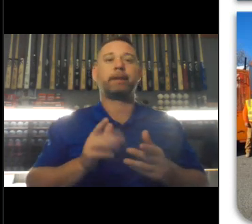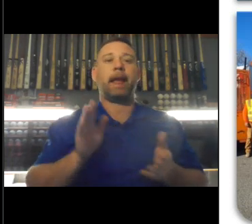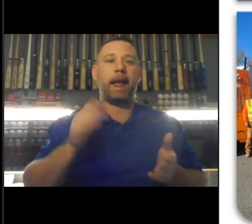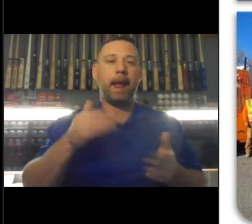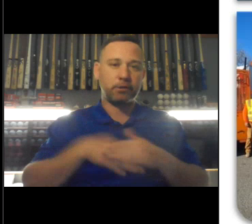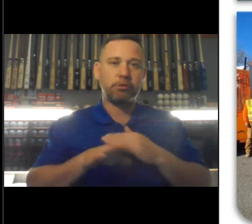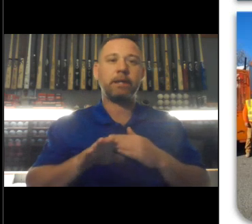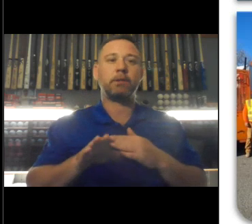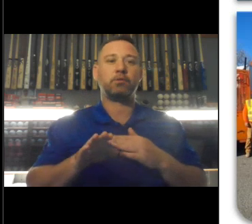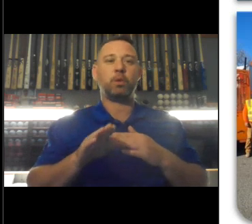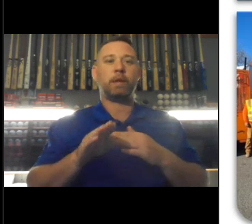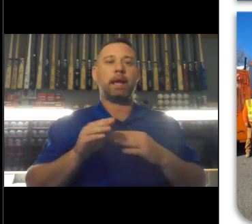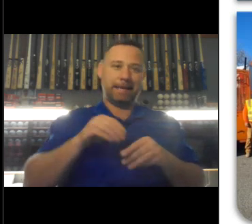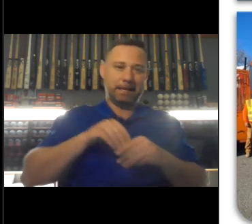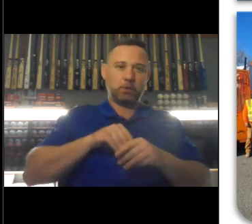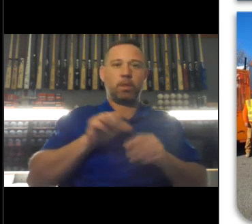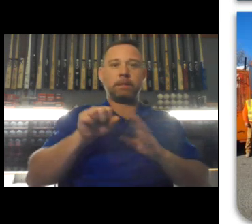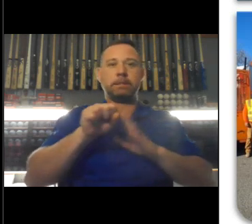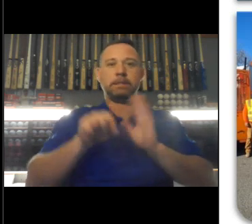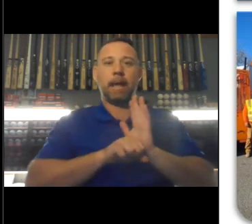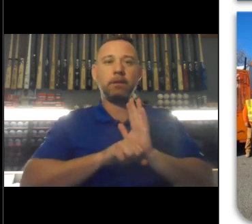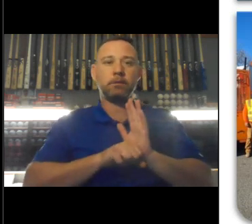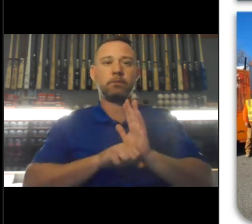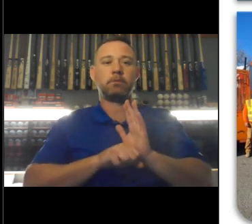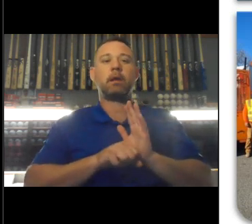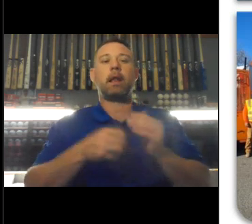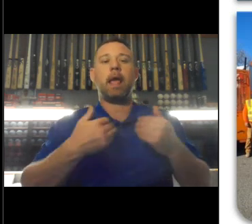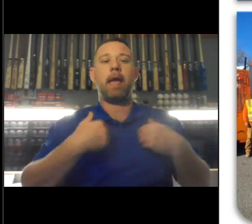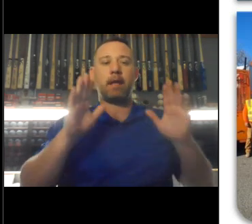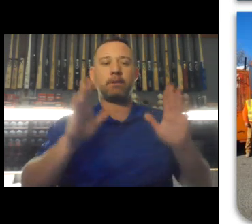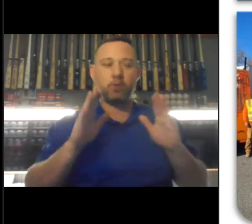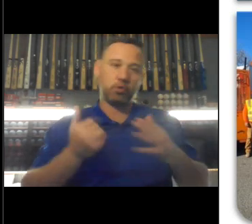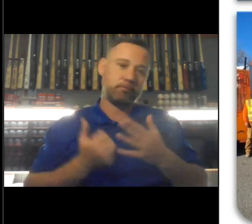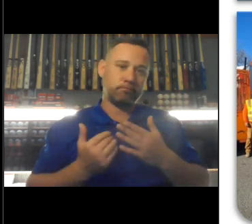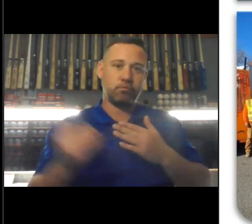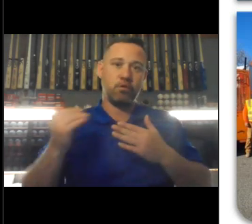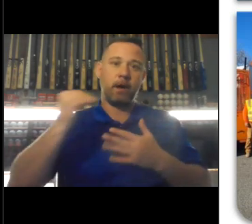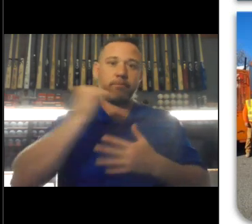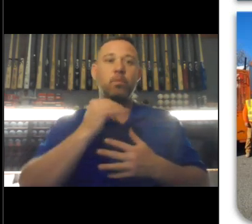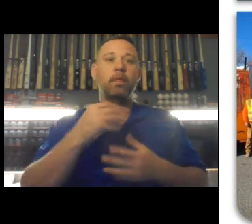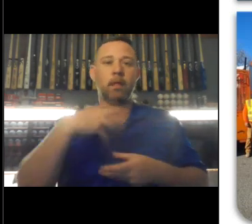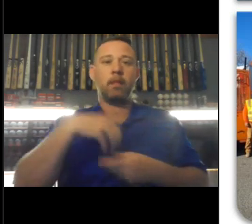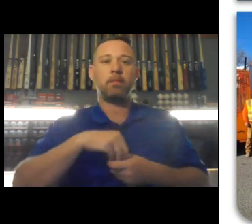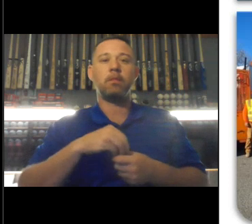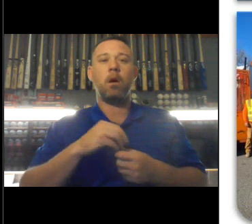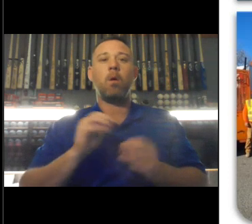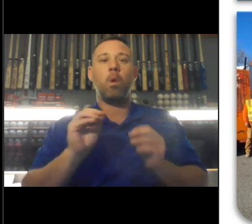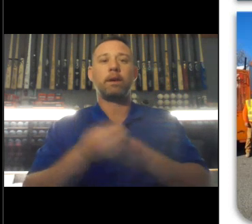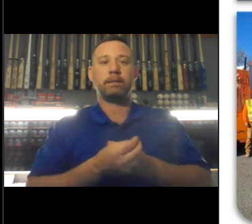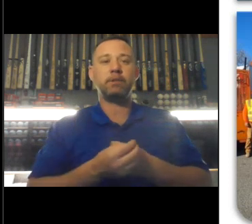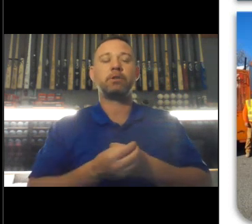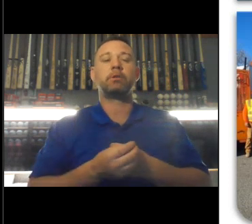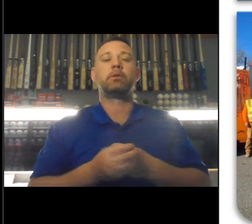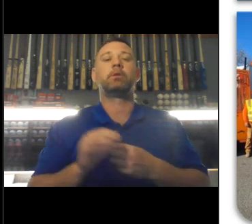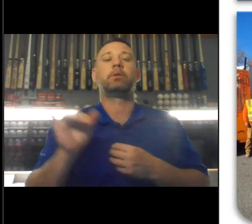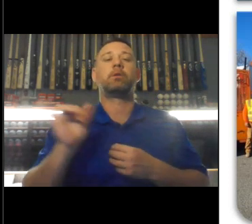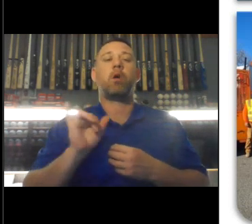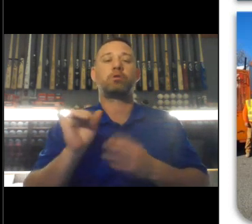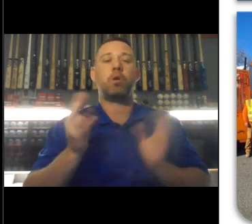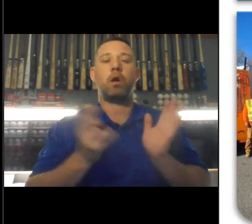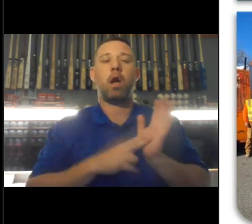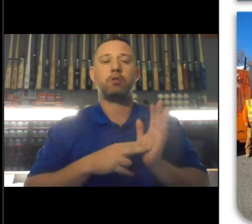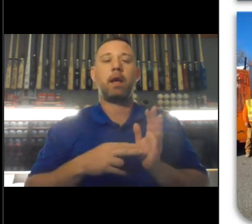state and have an excellent potential to move up within the organization. And we're also have contracted with the Butte